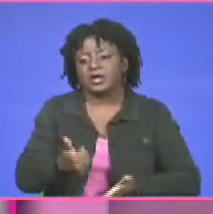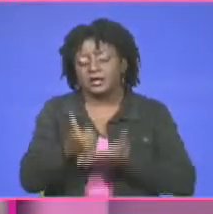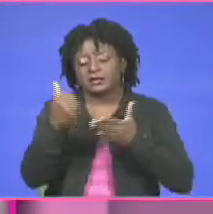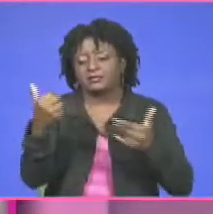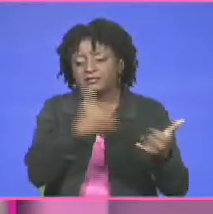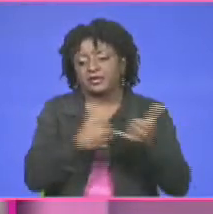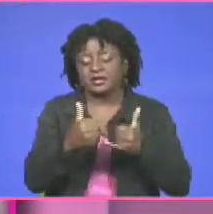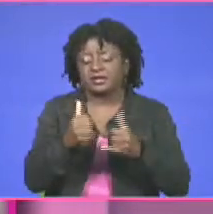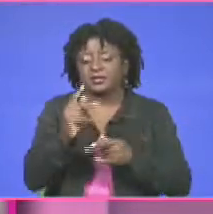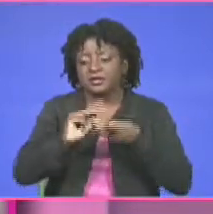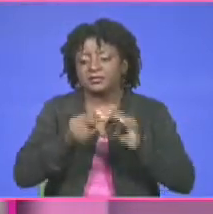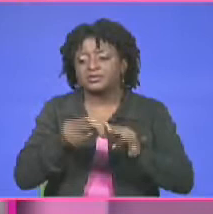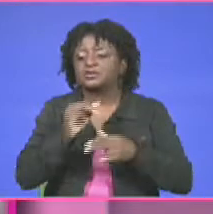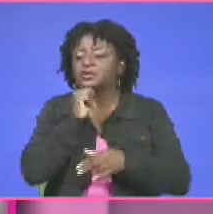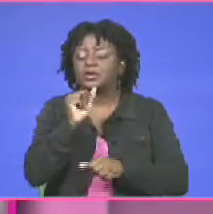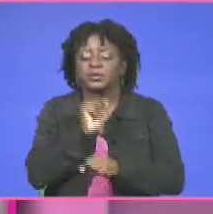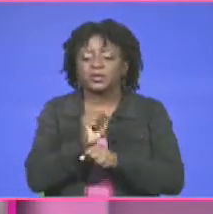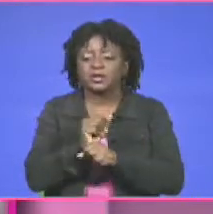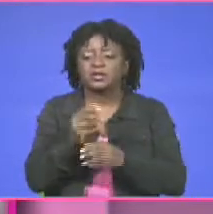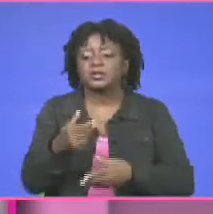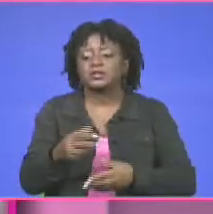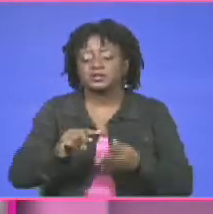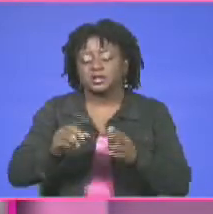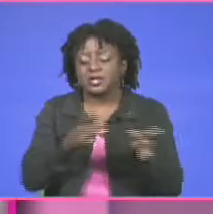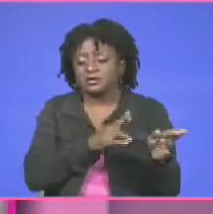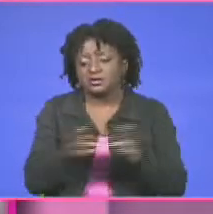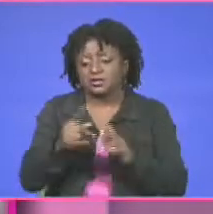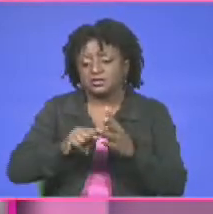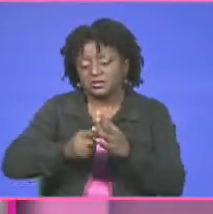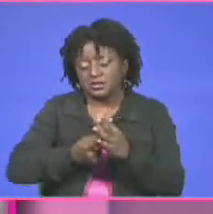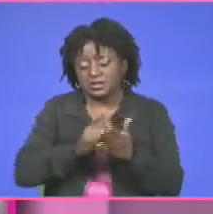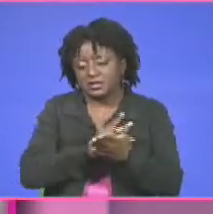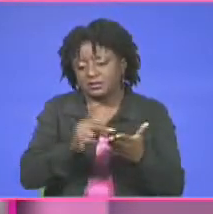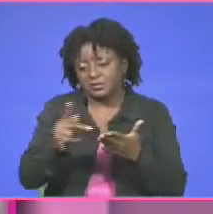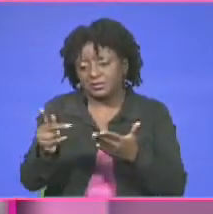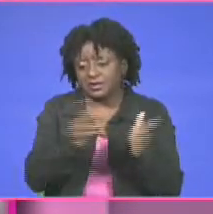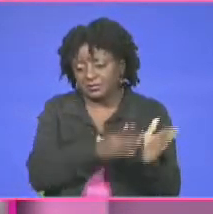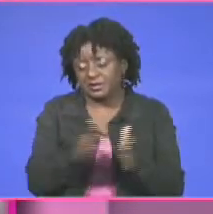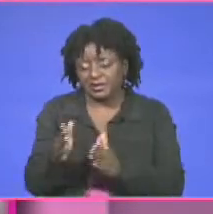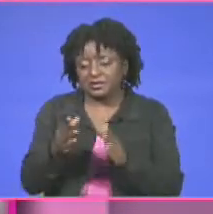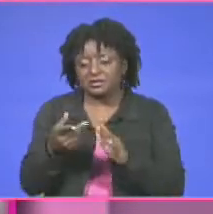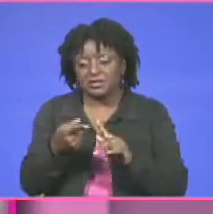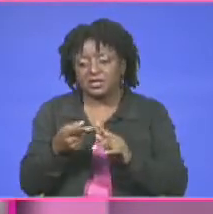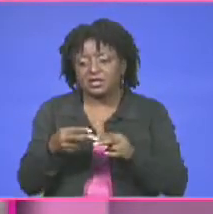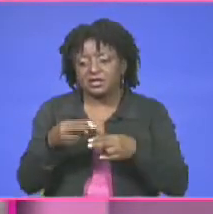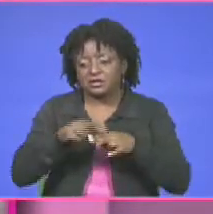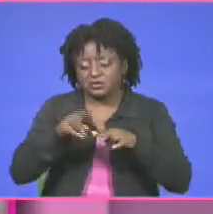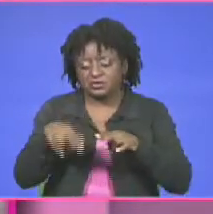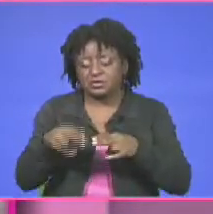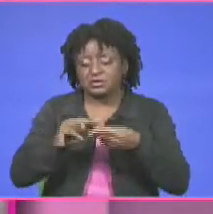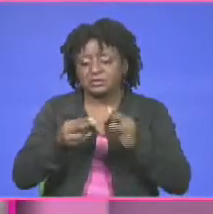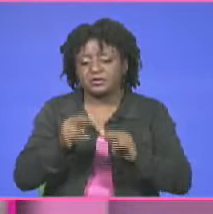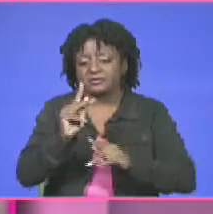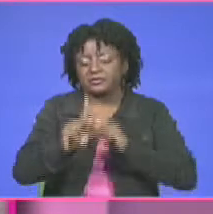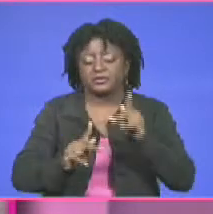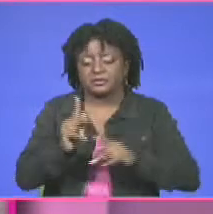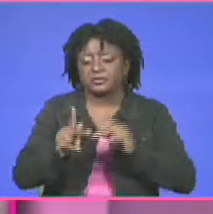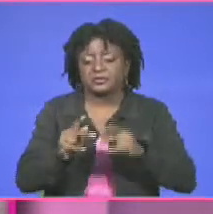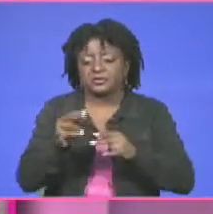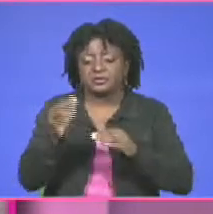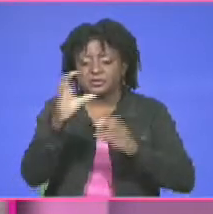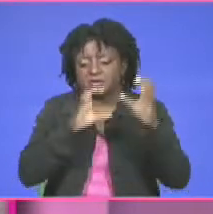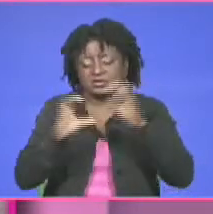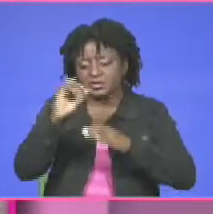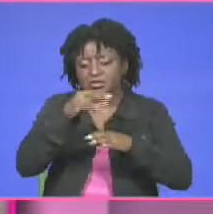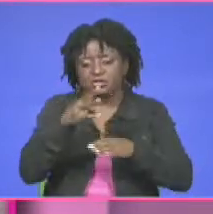unit is set to launch a plan that could help to reduce the growing number of those seeking jobs. The Minister of Labor, the Honorable Dion Folks, telling the Senate